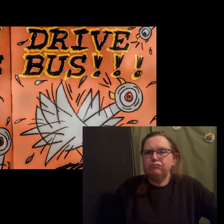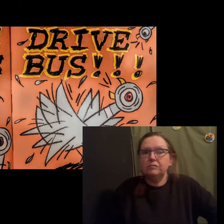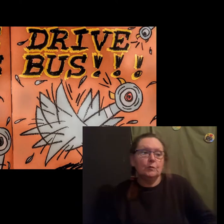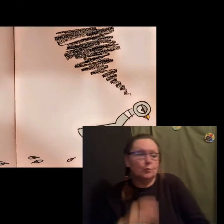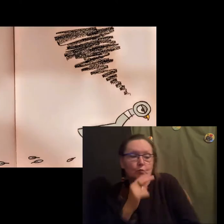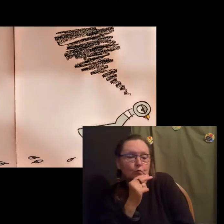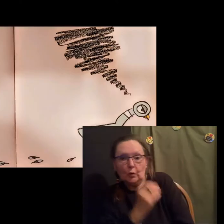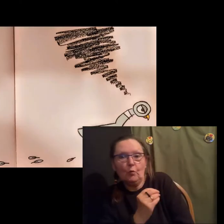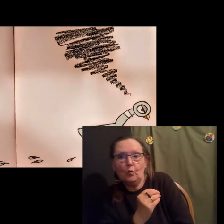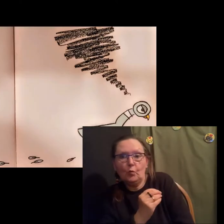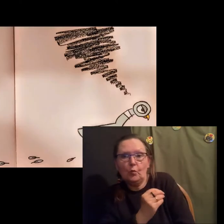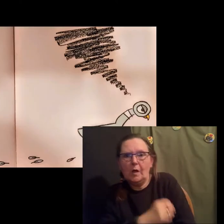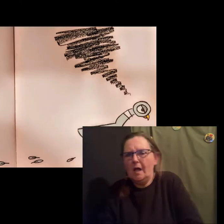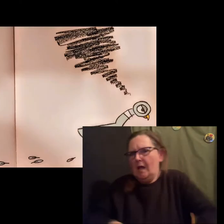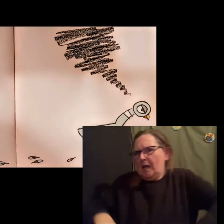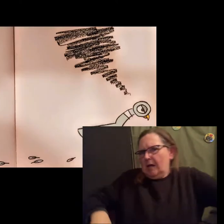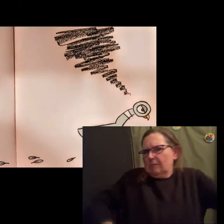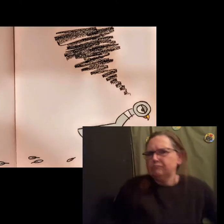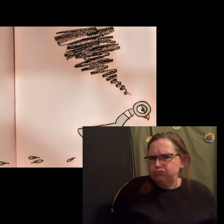No.